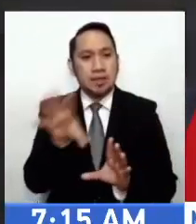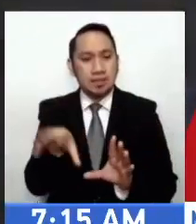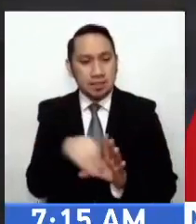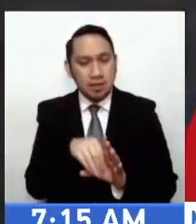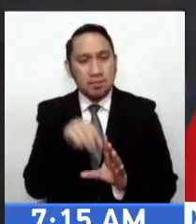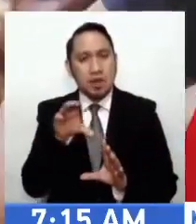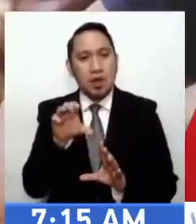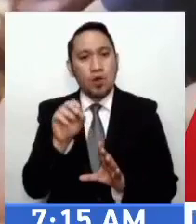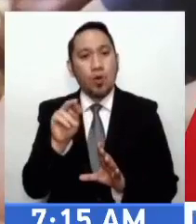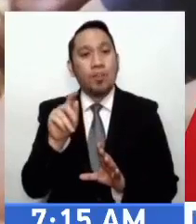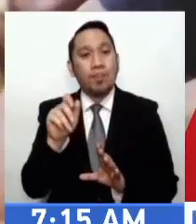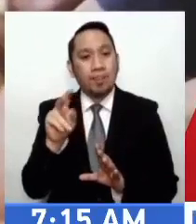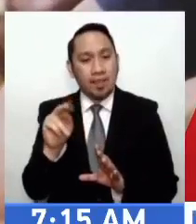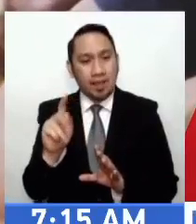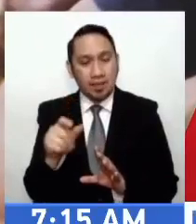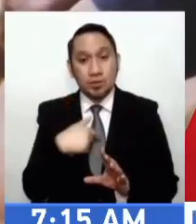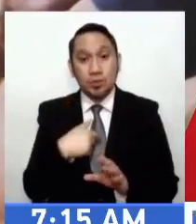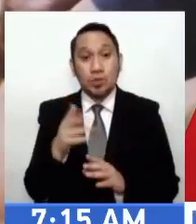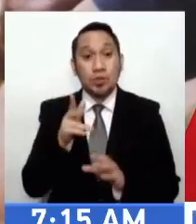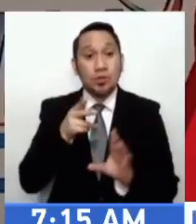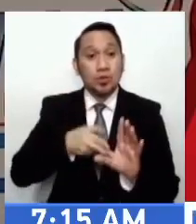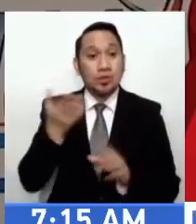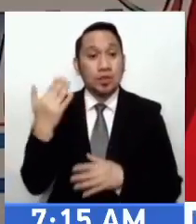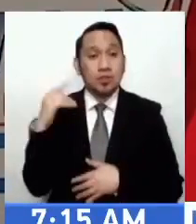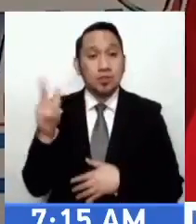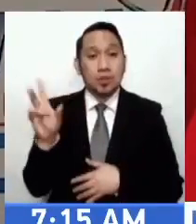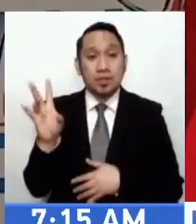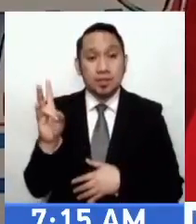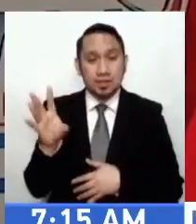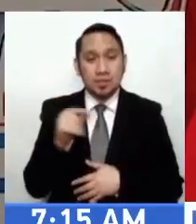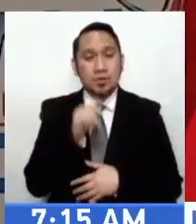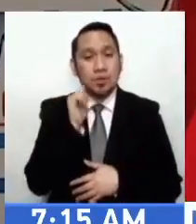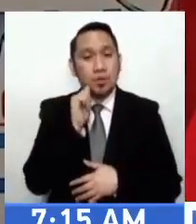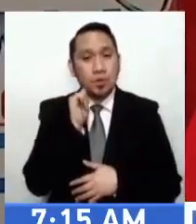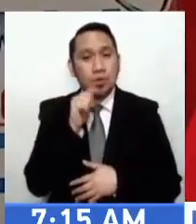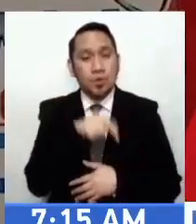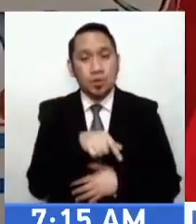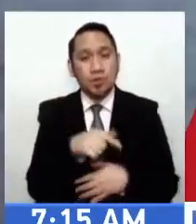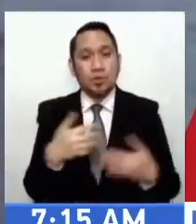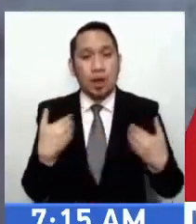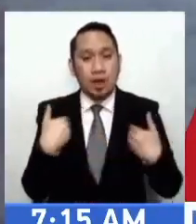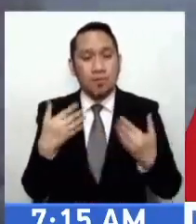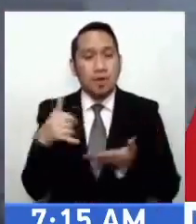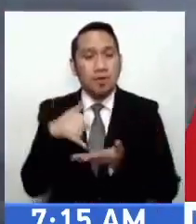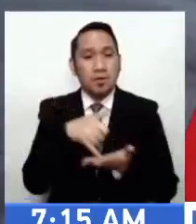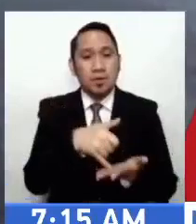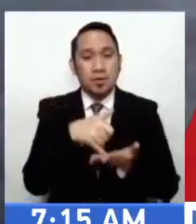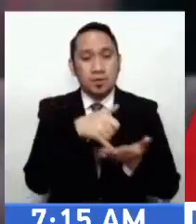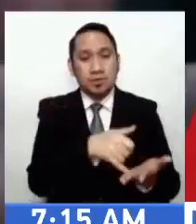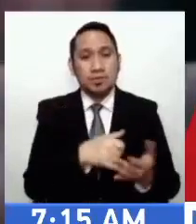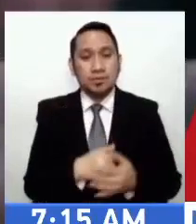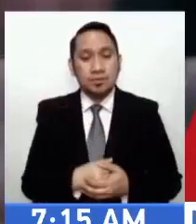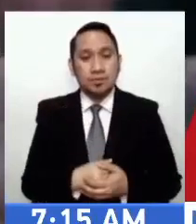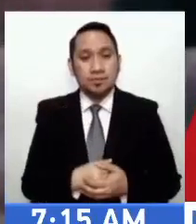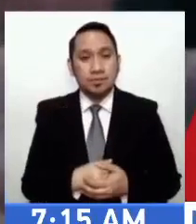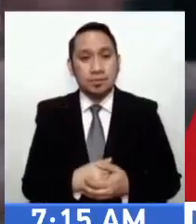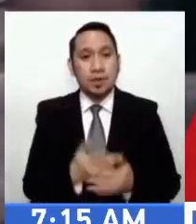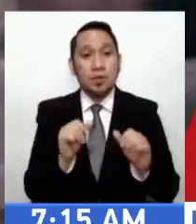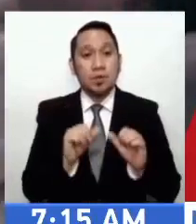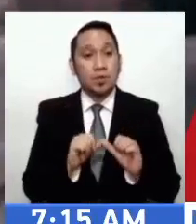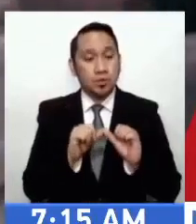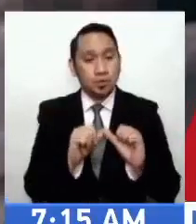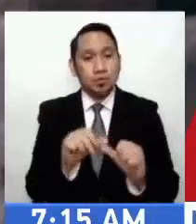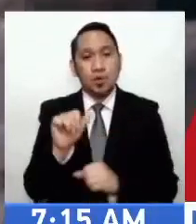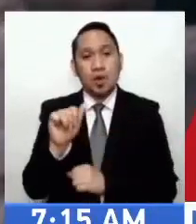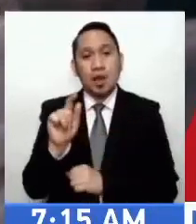in 2017, every single year he's brought home a major award for public affairs. Magpapatuloy raw si Atom sa paggawa ng